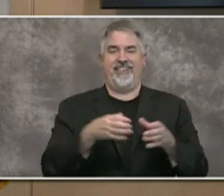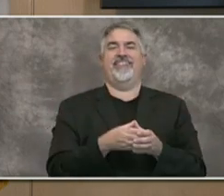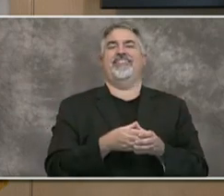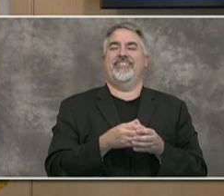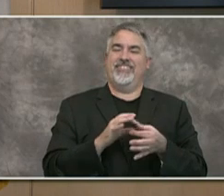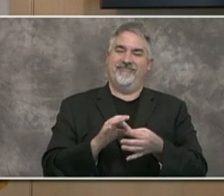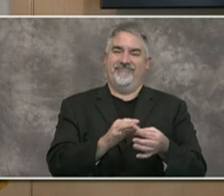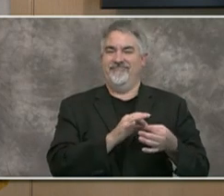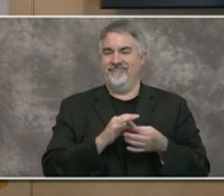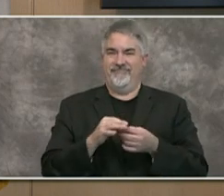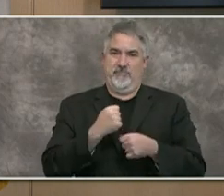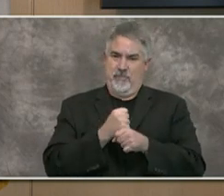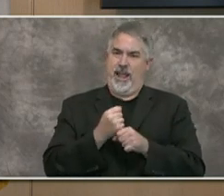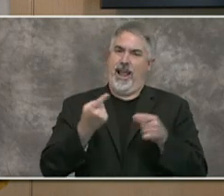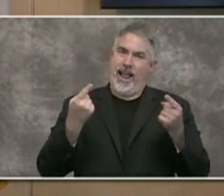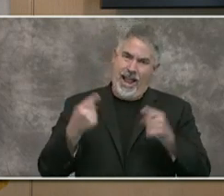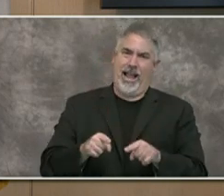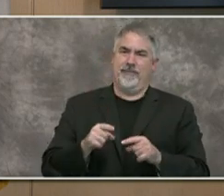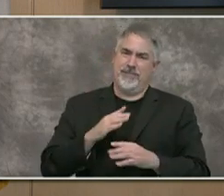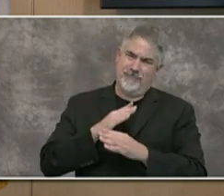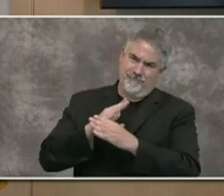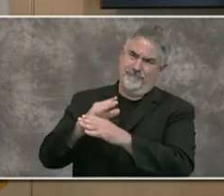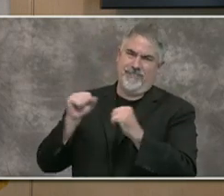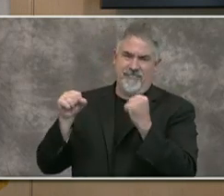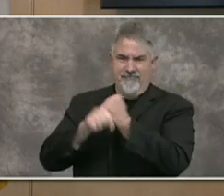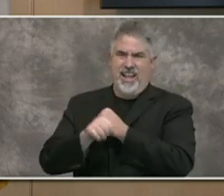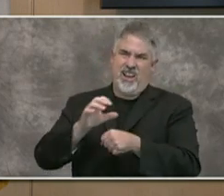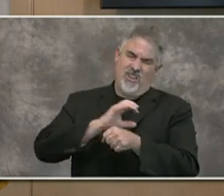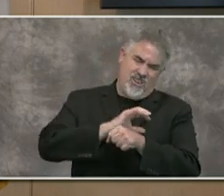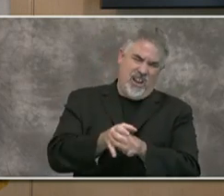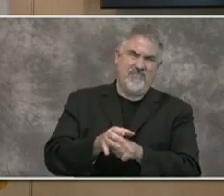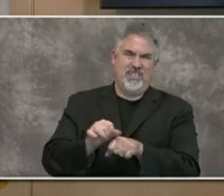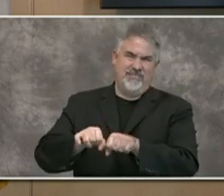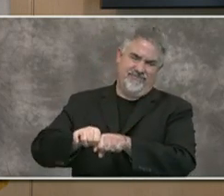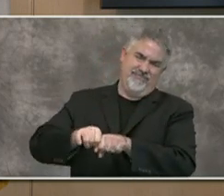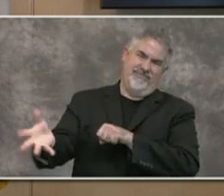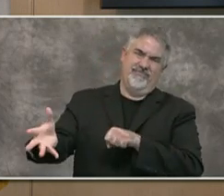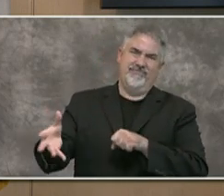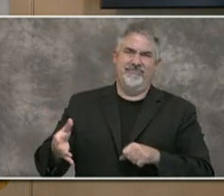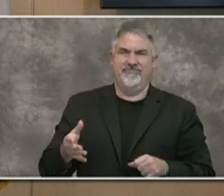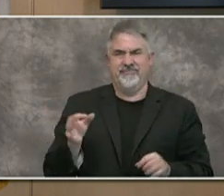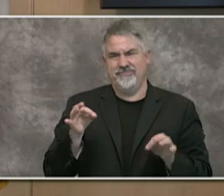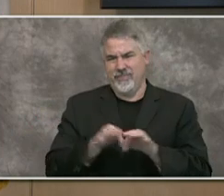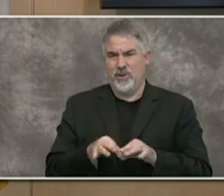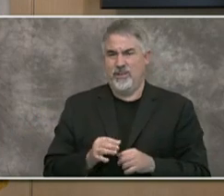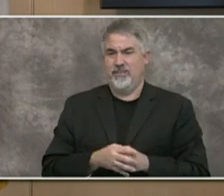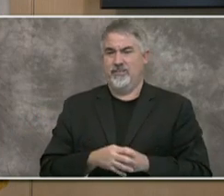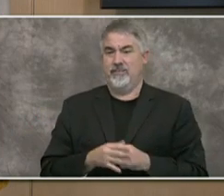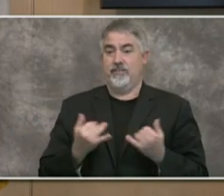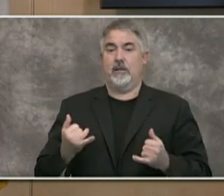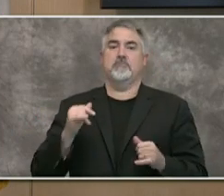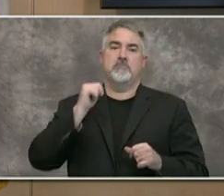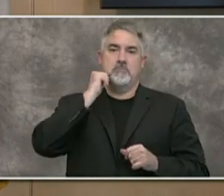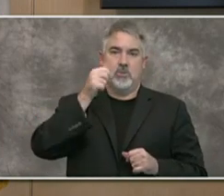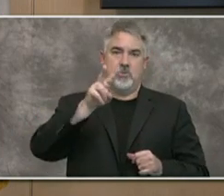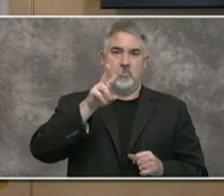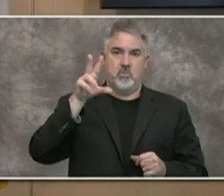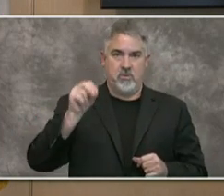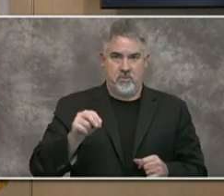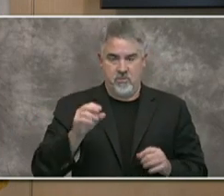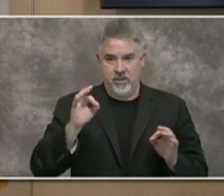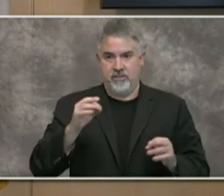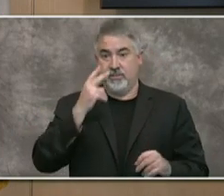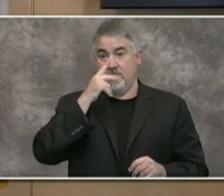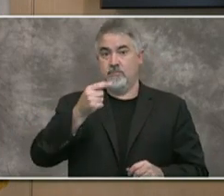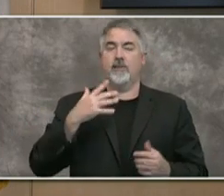and we certainly hope to keep it up. Again, we'll see you tomorrow at 2:30, same time, and remember to live